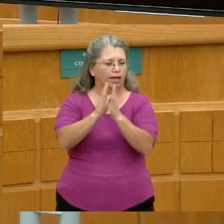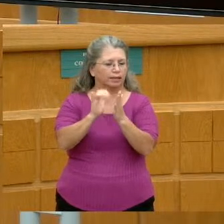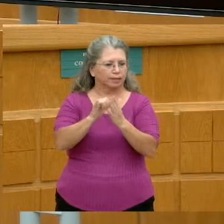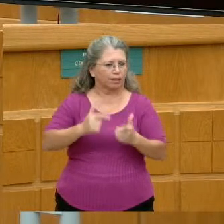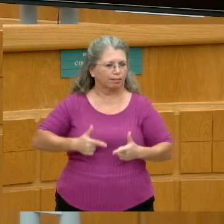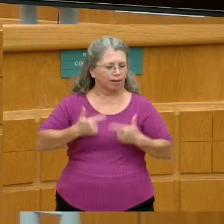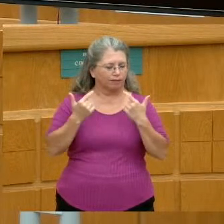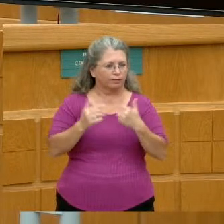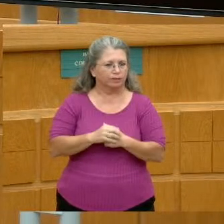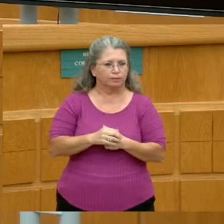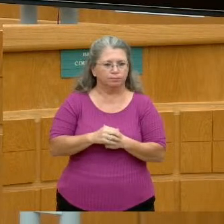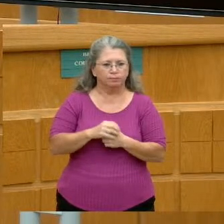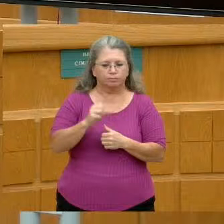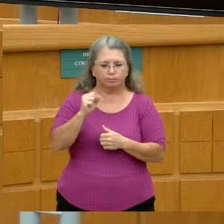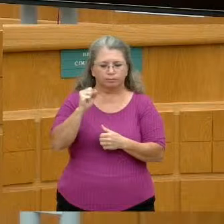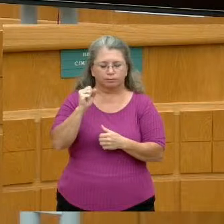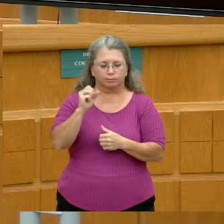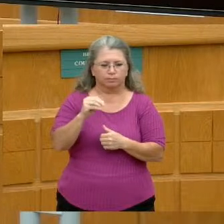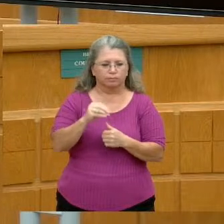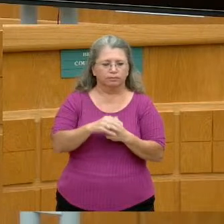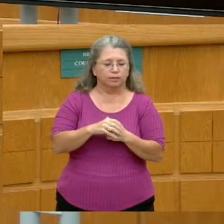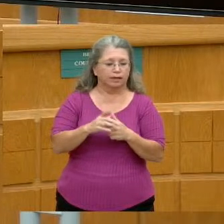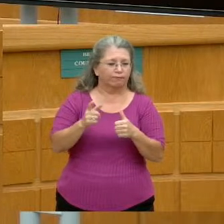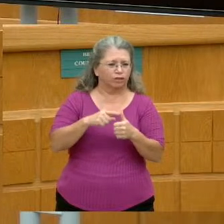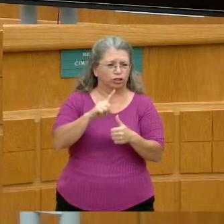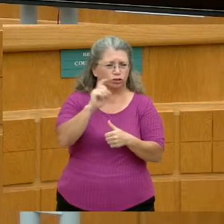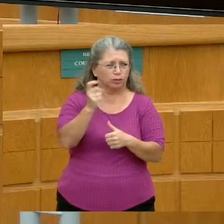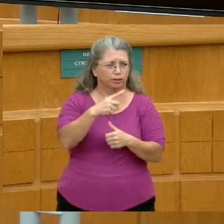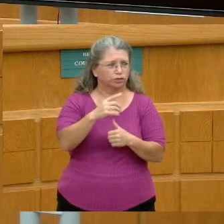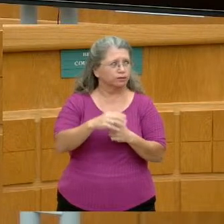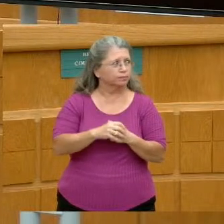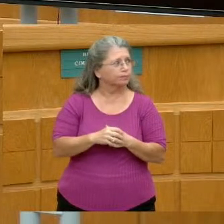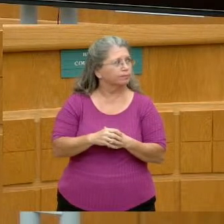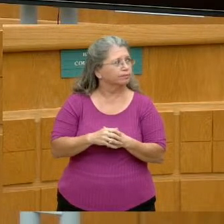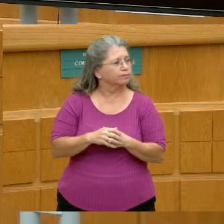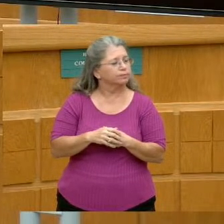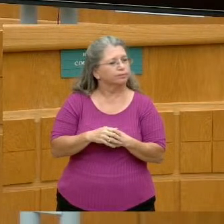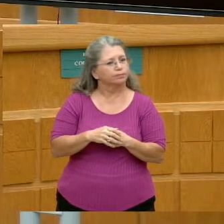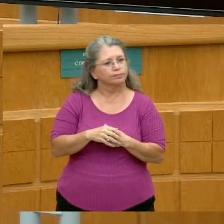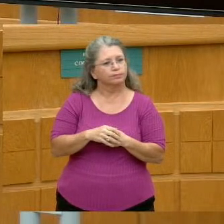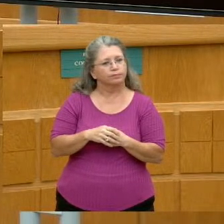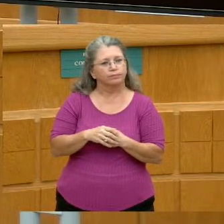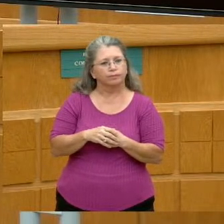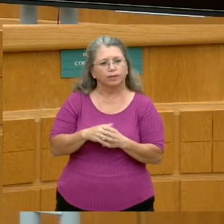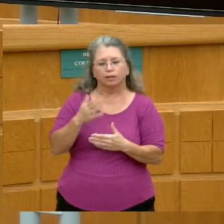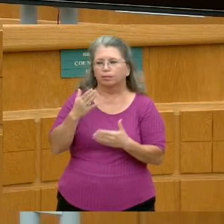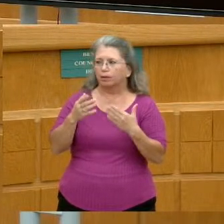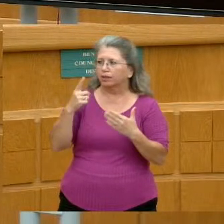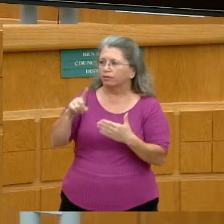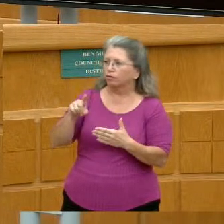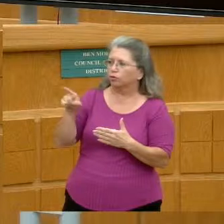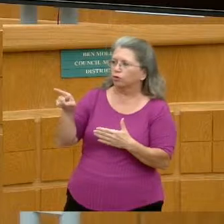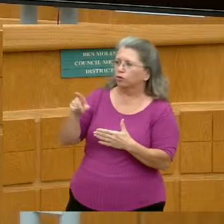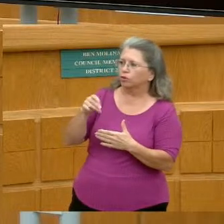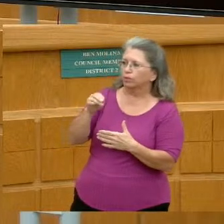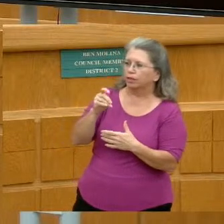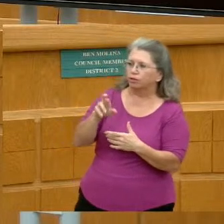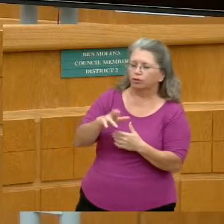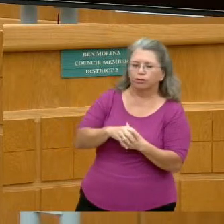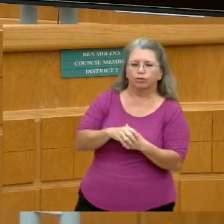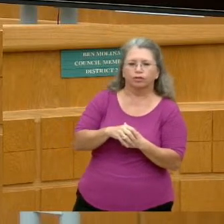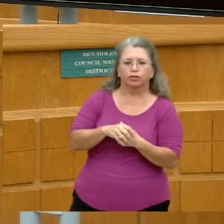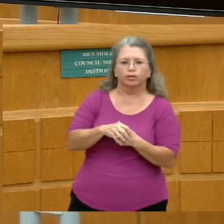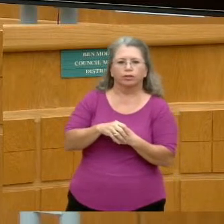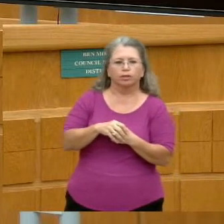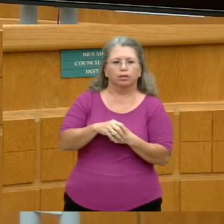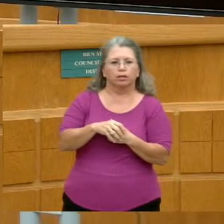live. So first question is, and this may be for you, Peter, are we